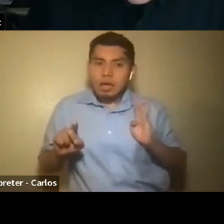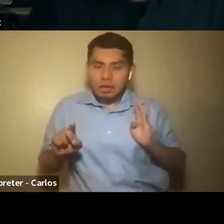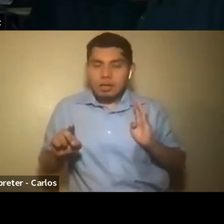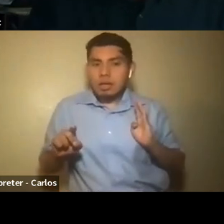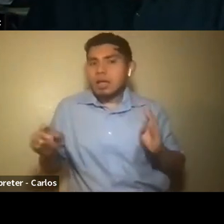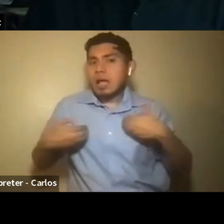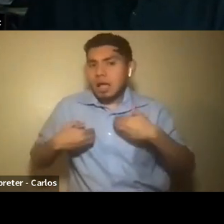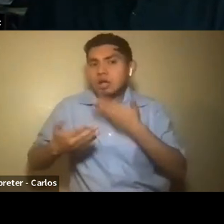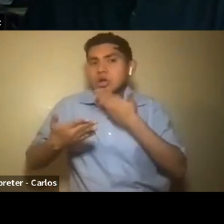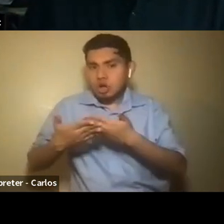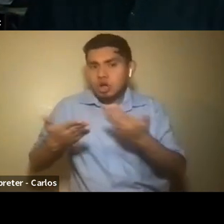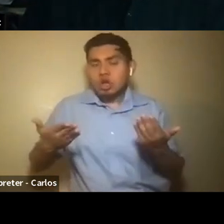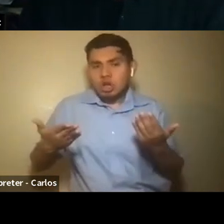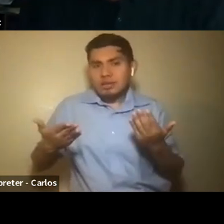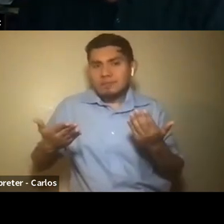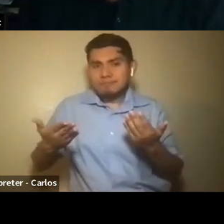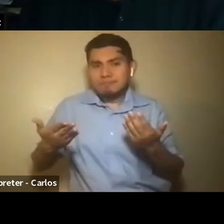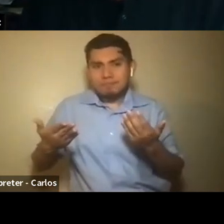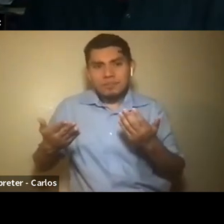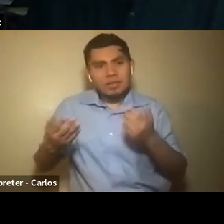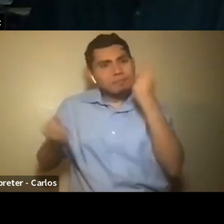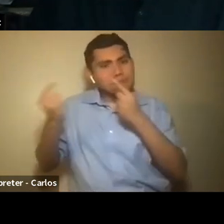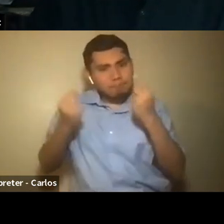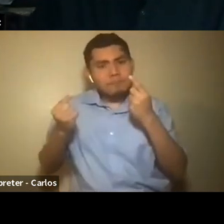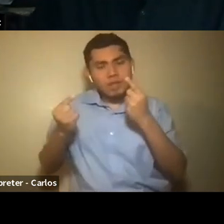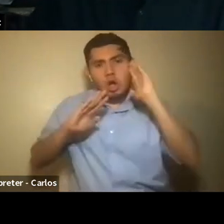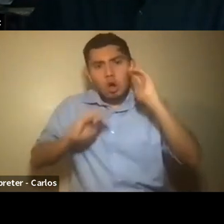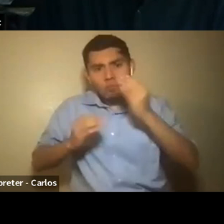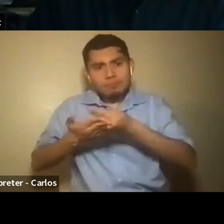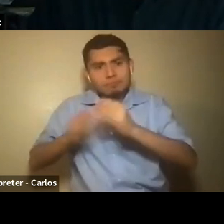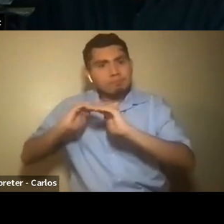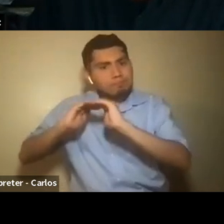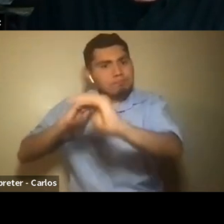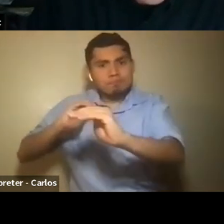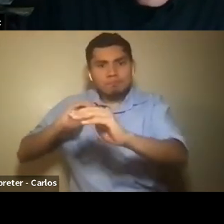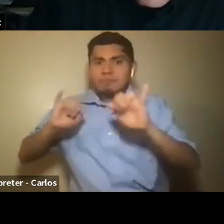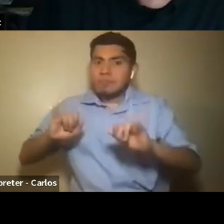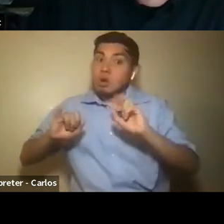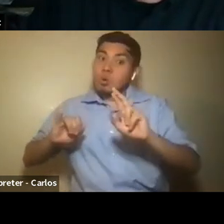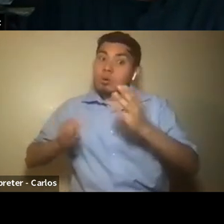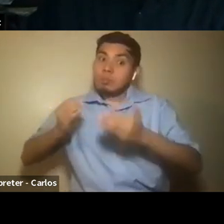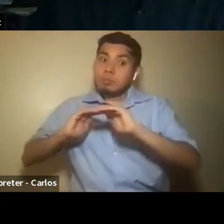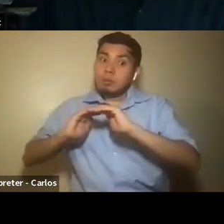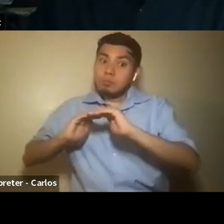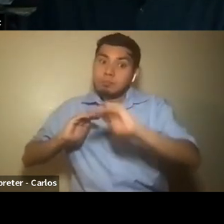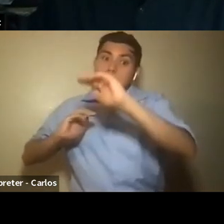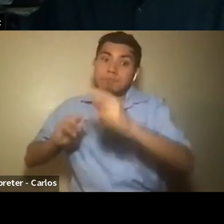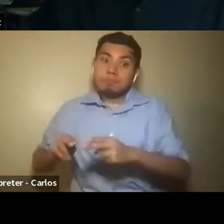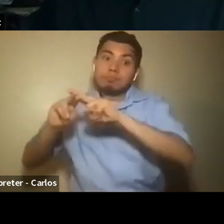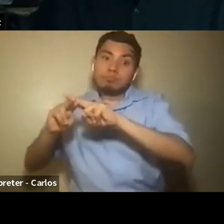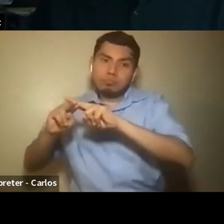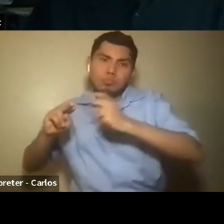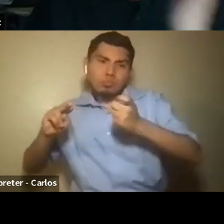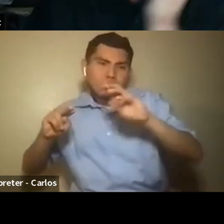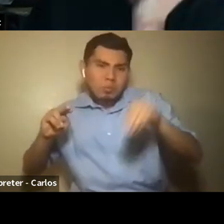good practice to assume that funding will be flat. And indeed, usually it remains flat or occasionally increases by a small percentage. So know that for